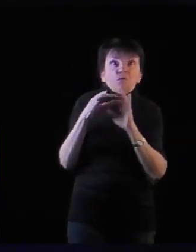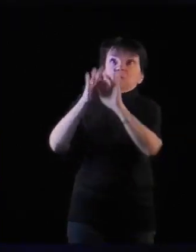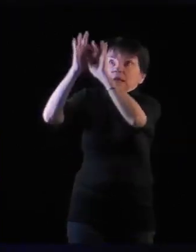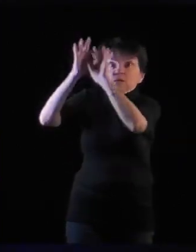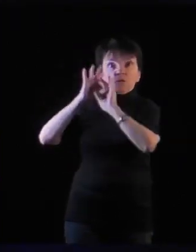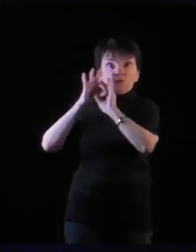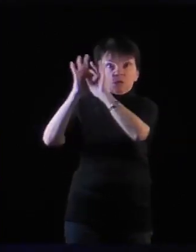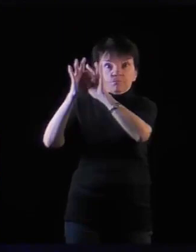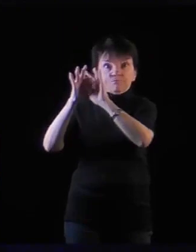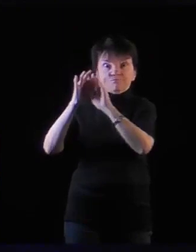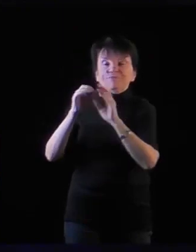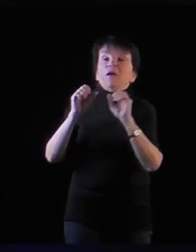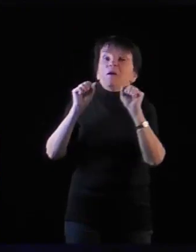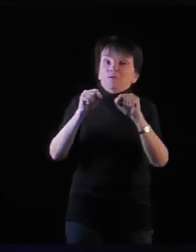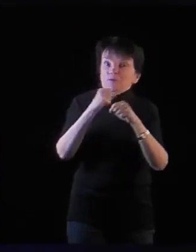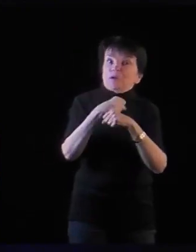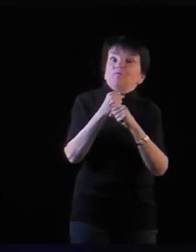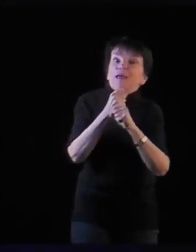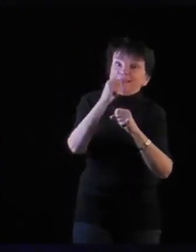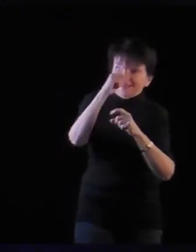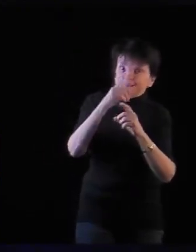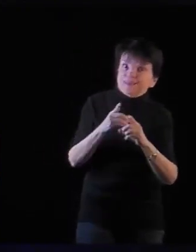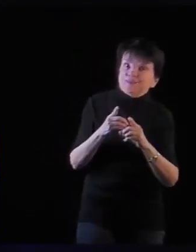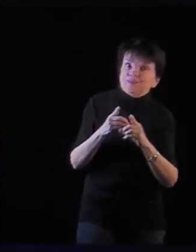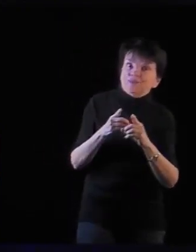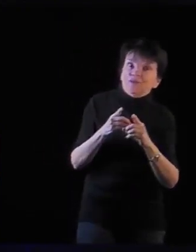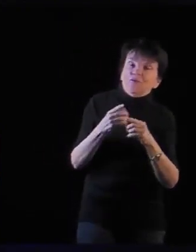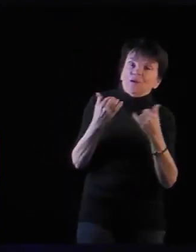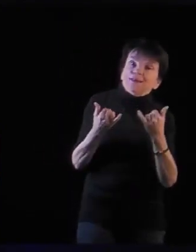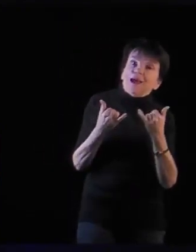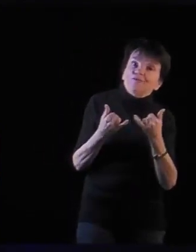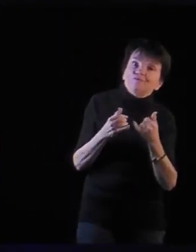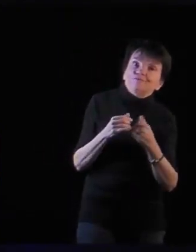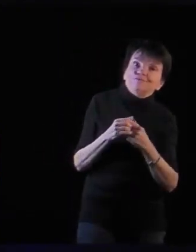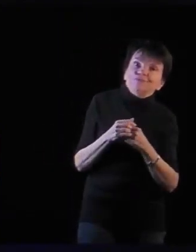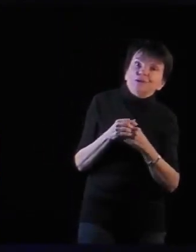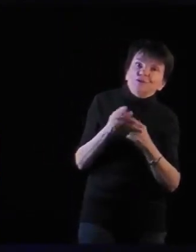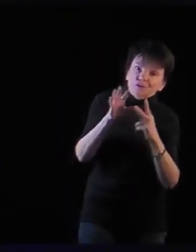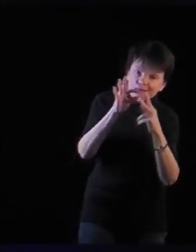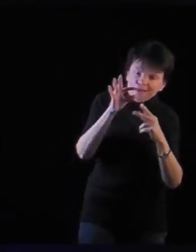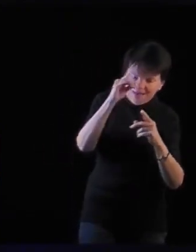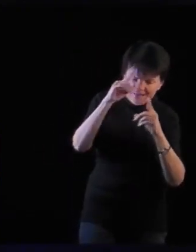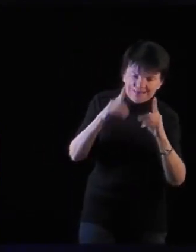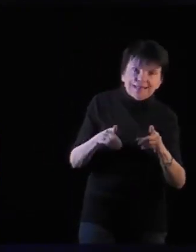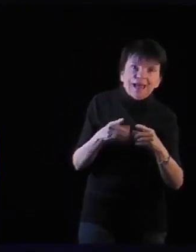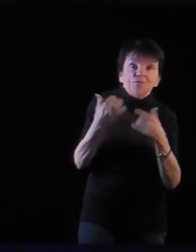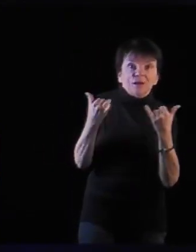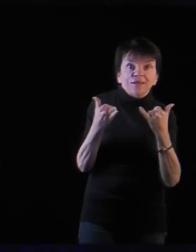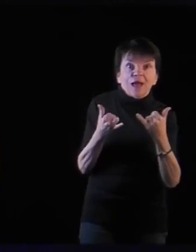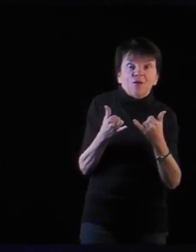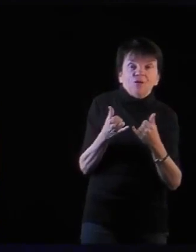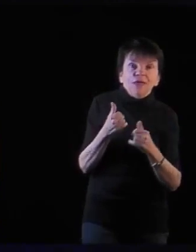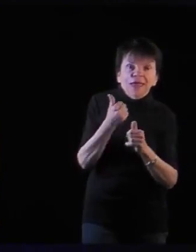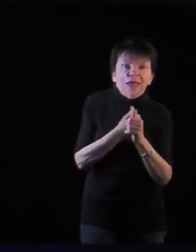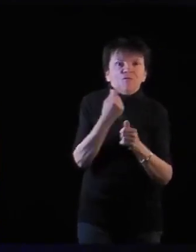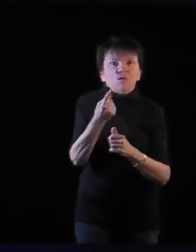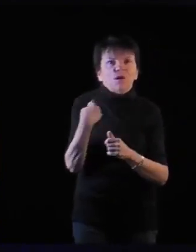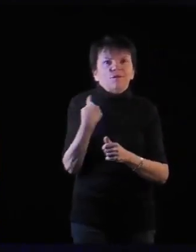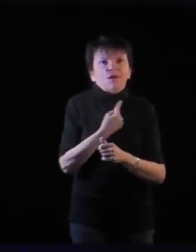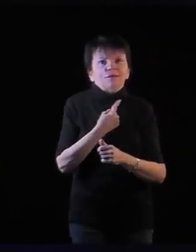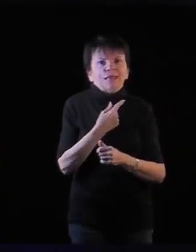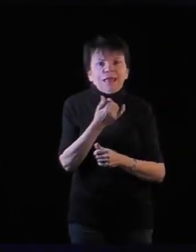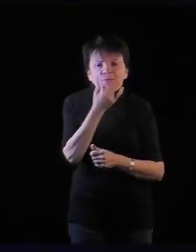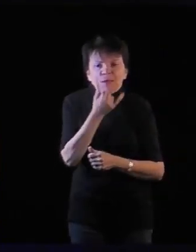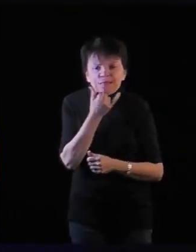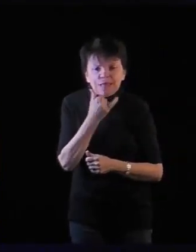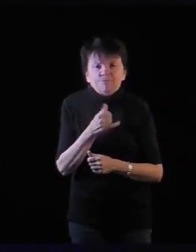now. You can settle this thing in your heart. The facts are very simple, that every one of us has messed up. That mess up is called sin. That sin puts